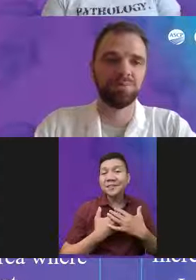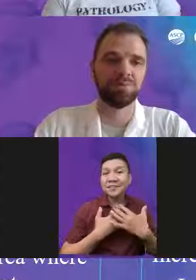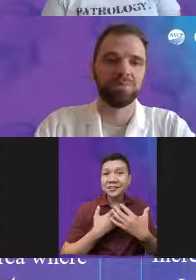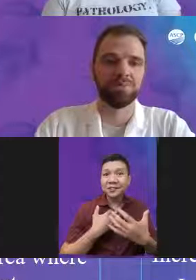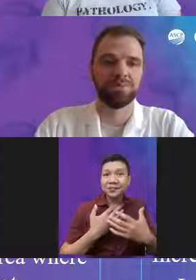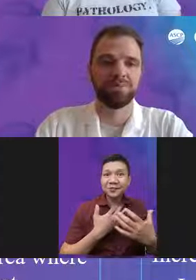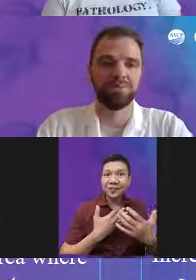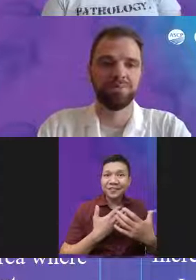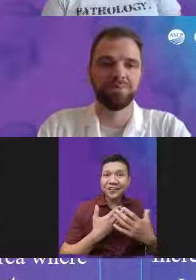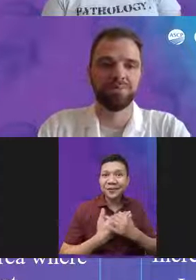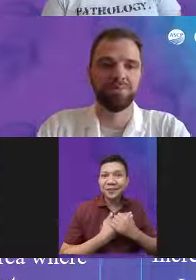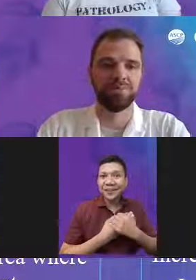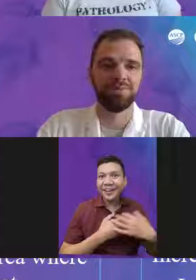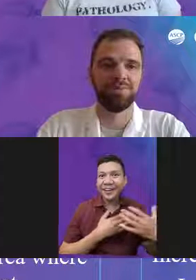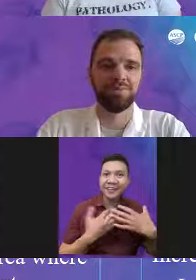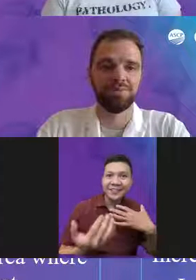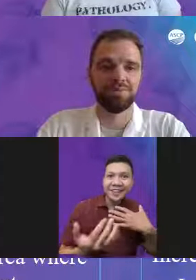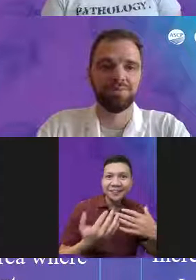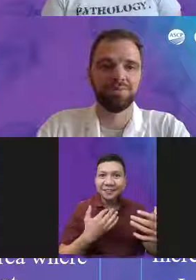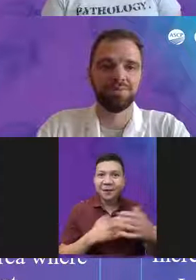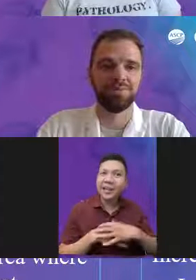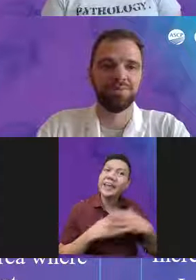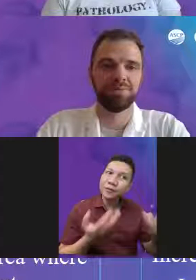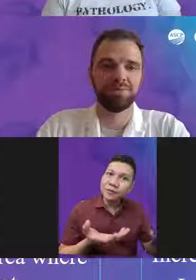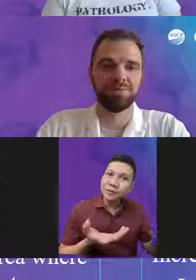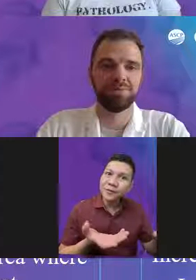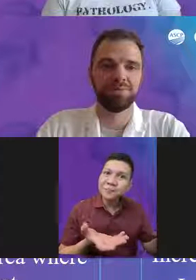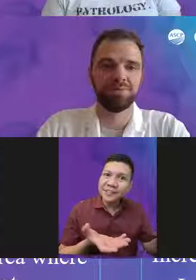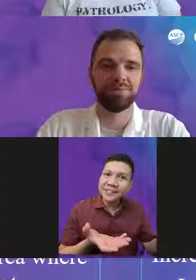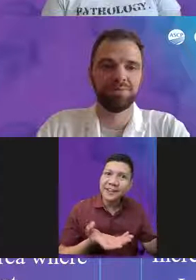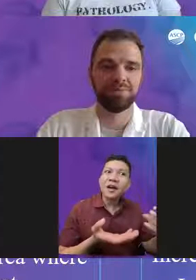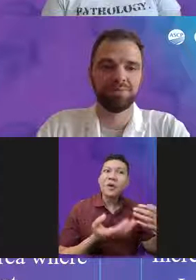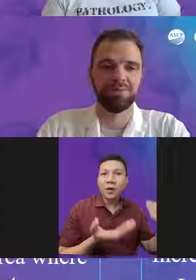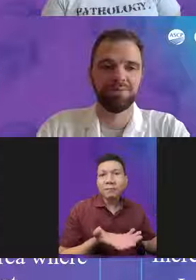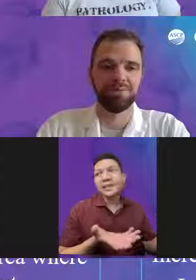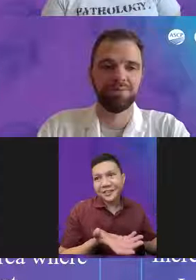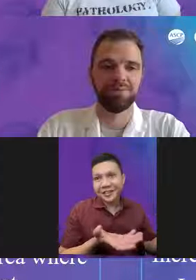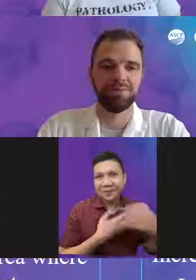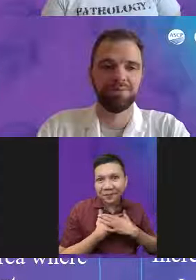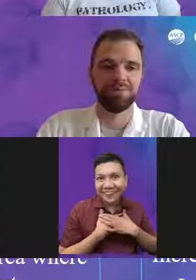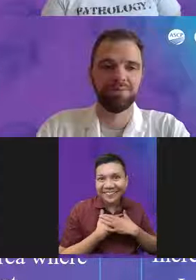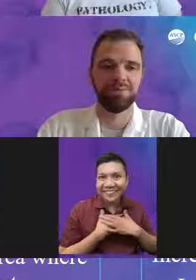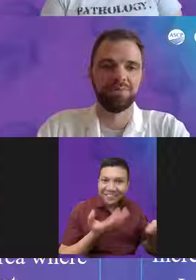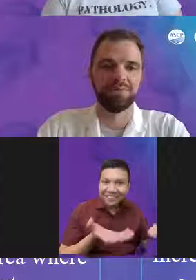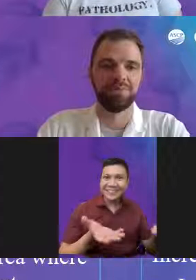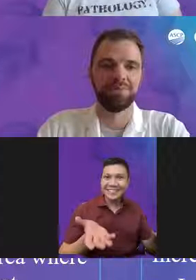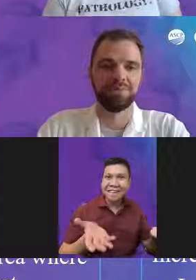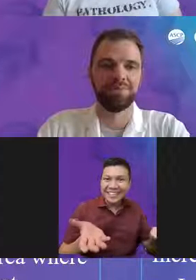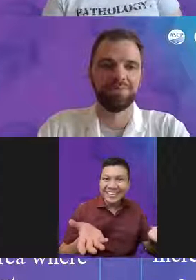me sometimes it's a struggle. You know, like I can't tell someone like, hey, you're missing one beta chain. Okay.